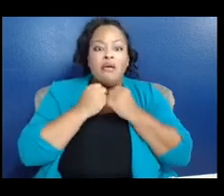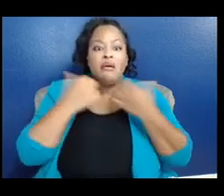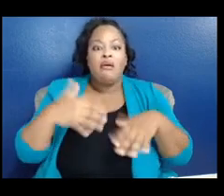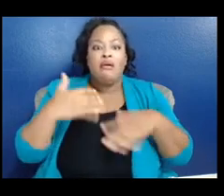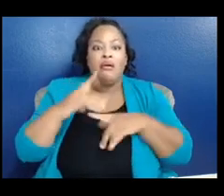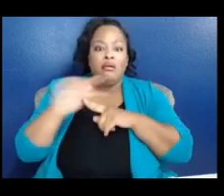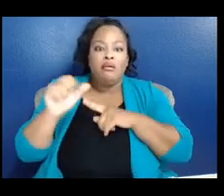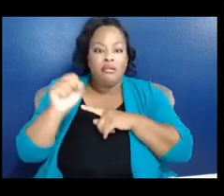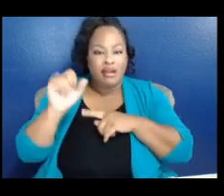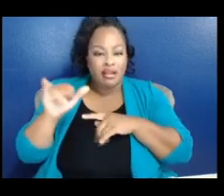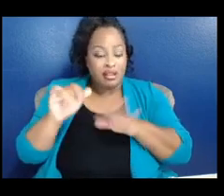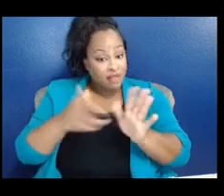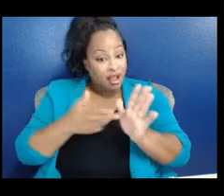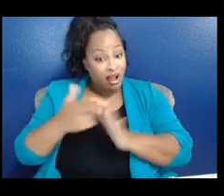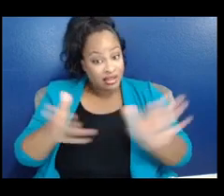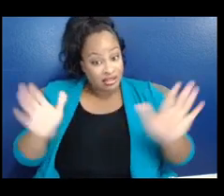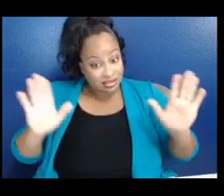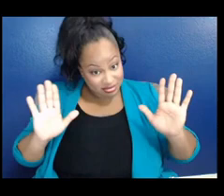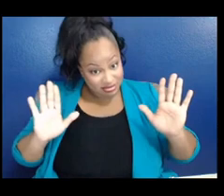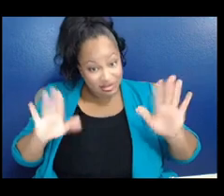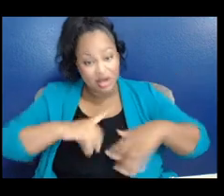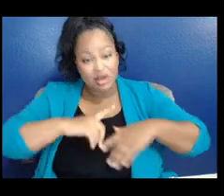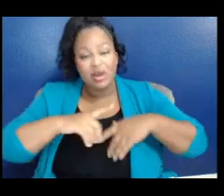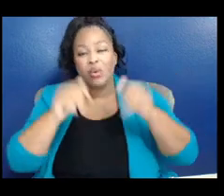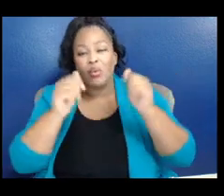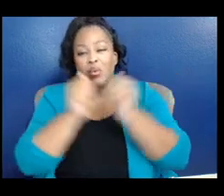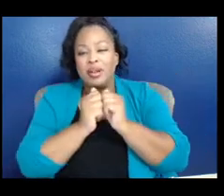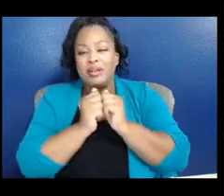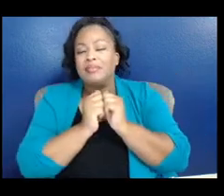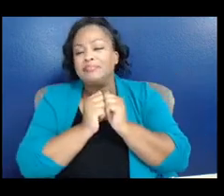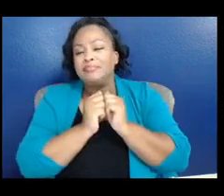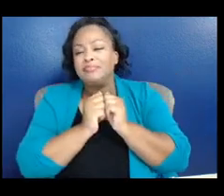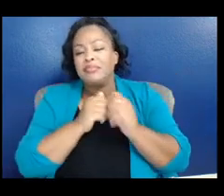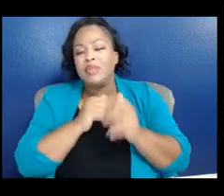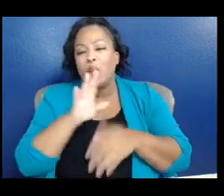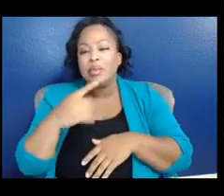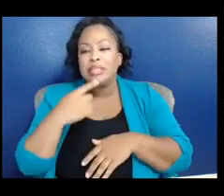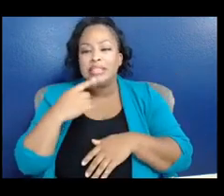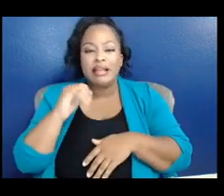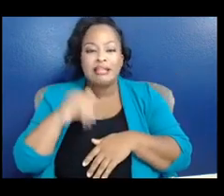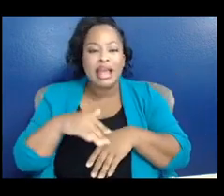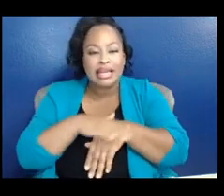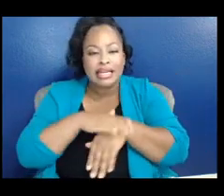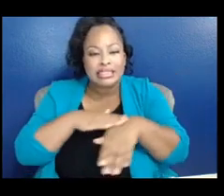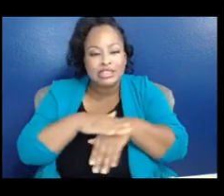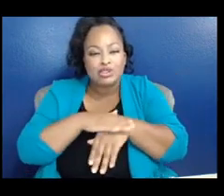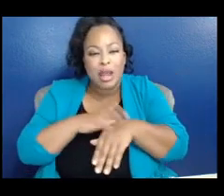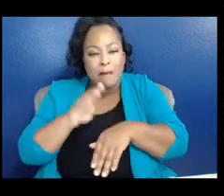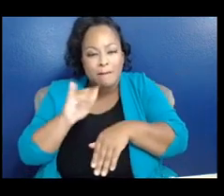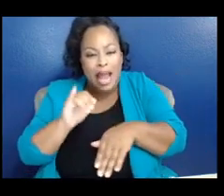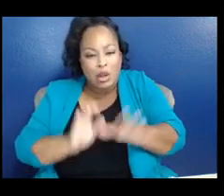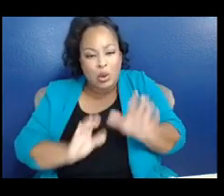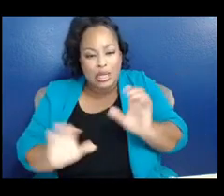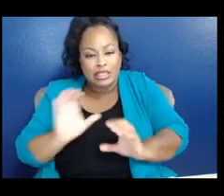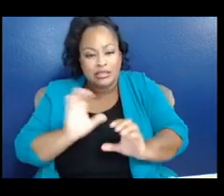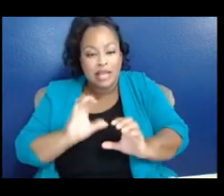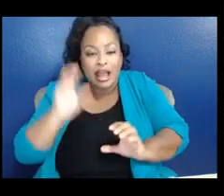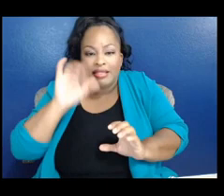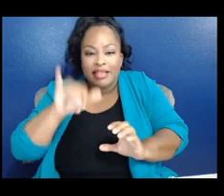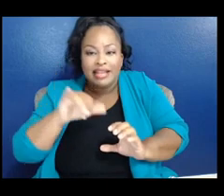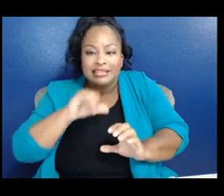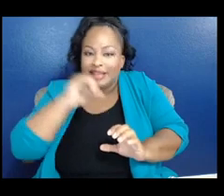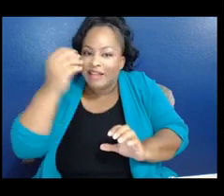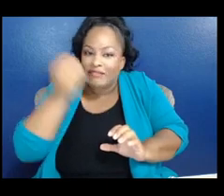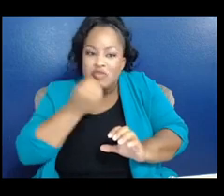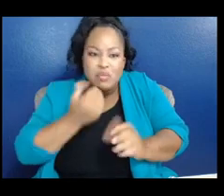Okay. Let's just be honest here. And when it comes to the, what I would say, the indigenous biochemistry, this is not foods that